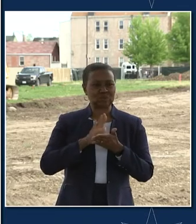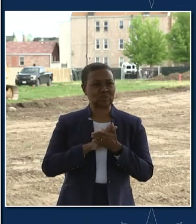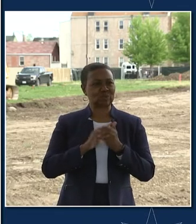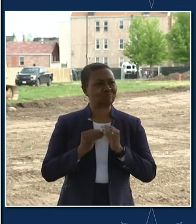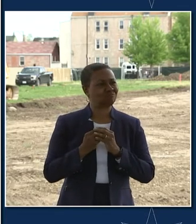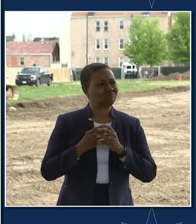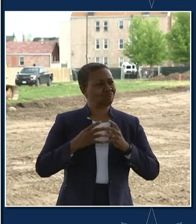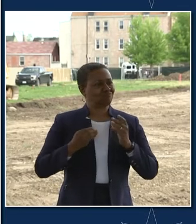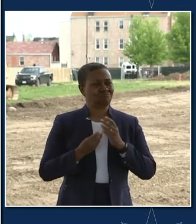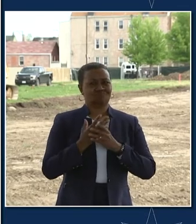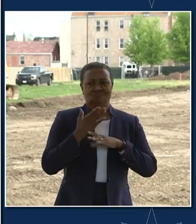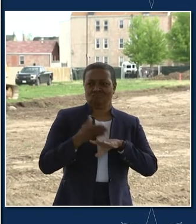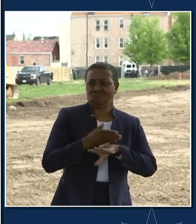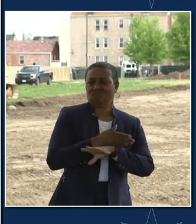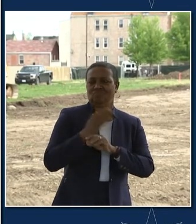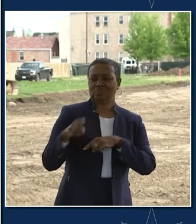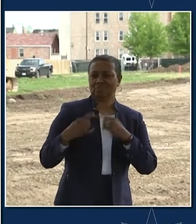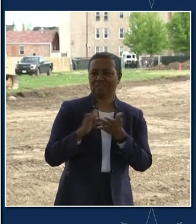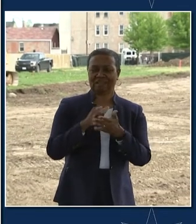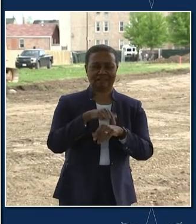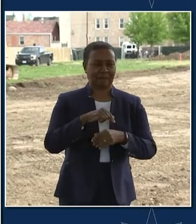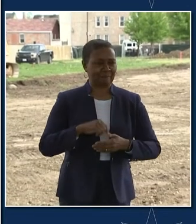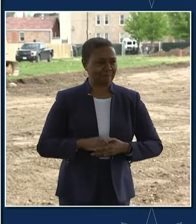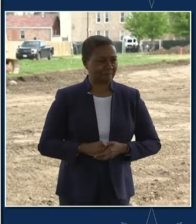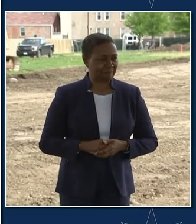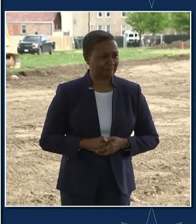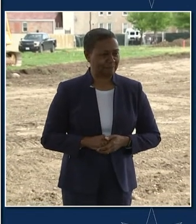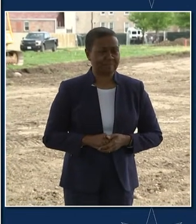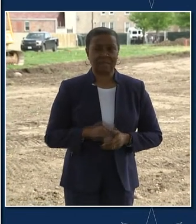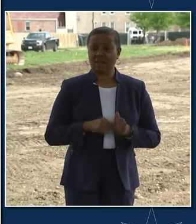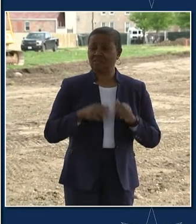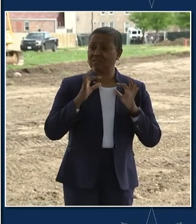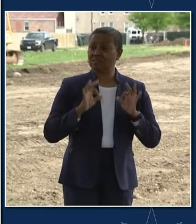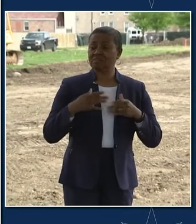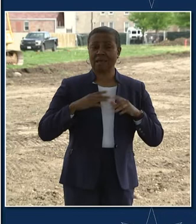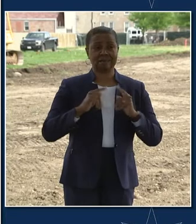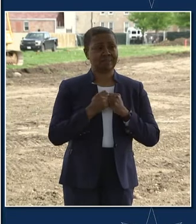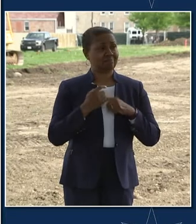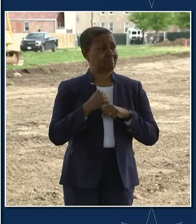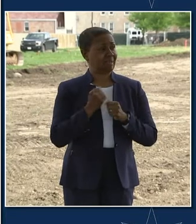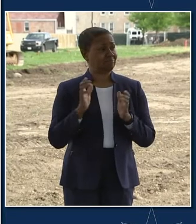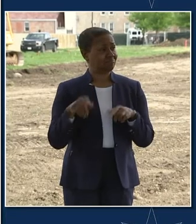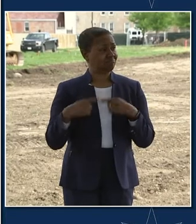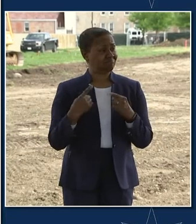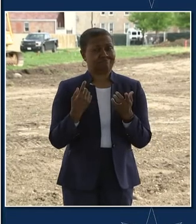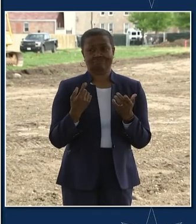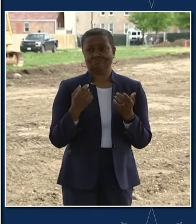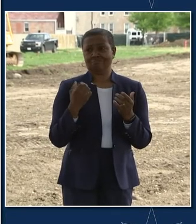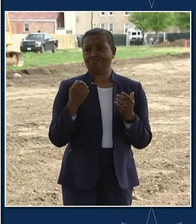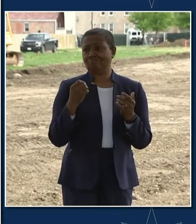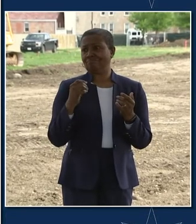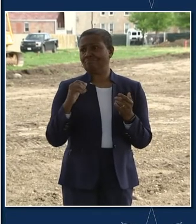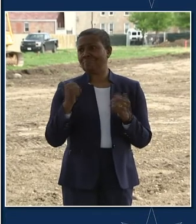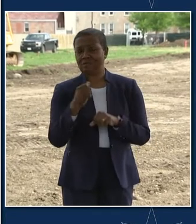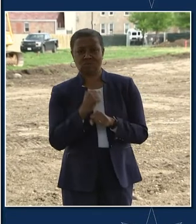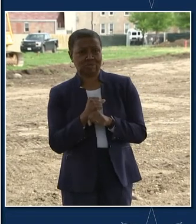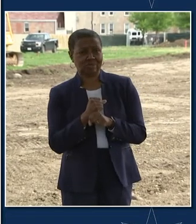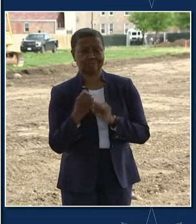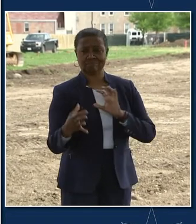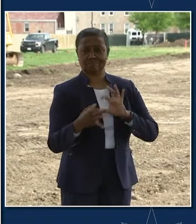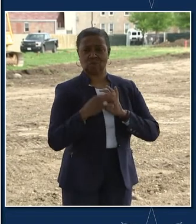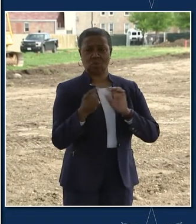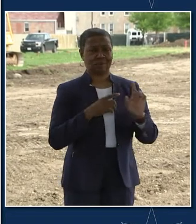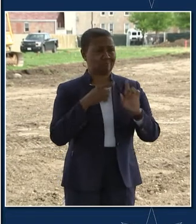grow tremendously over that time. Every decision that my team has made over the past decade connects back to